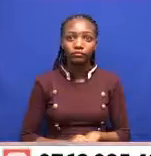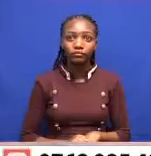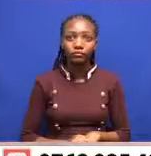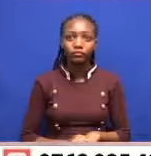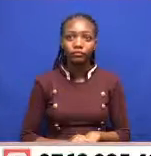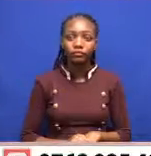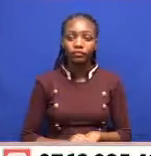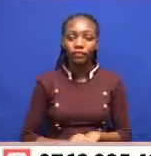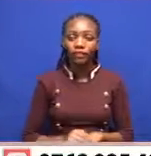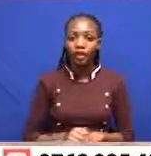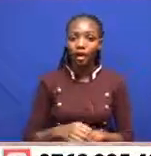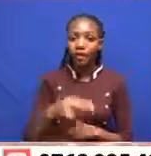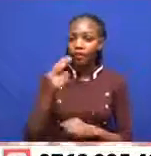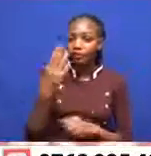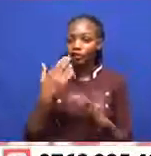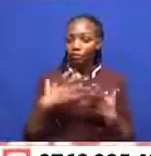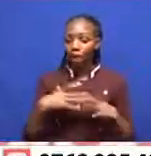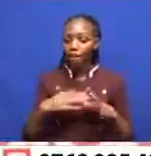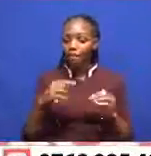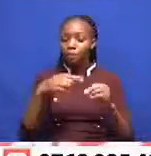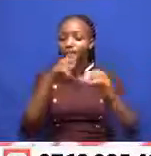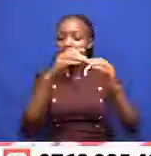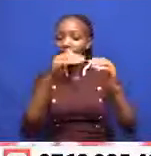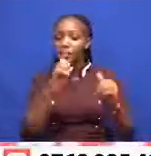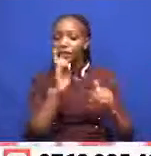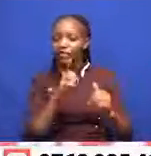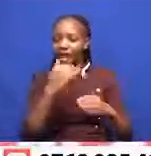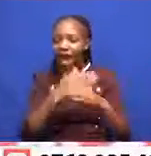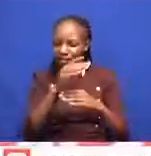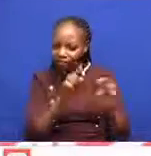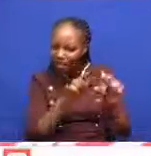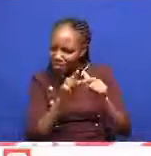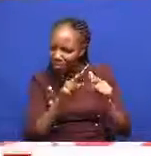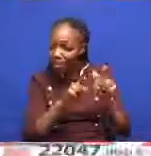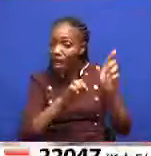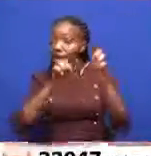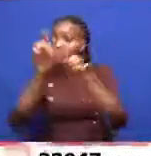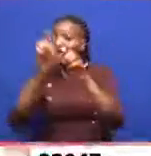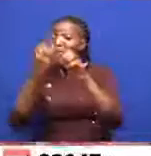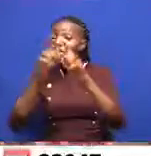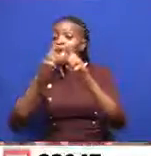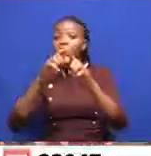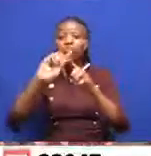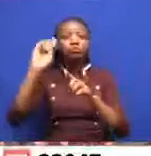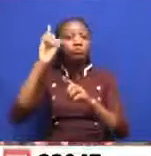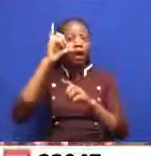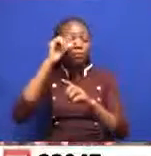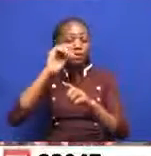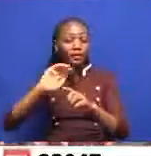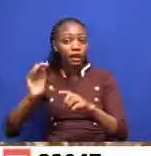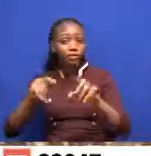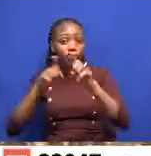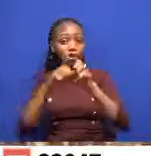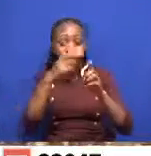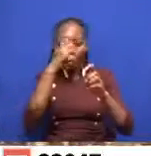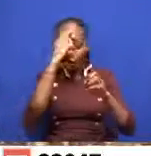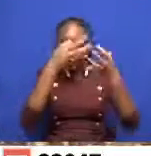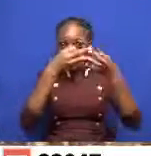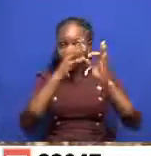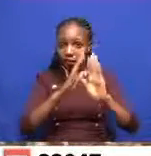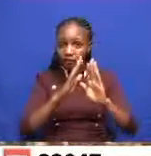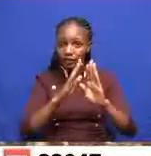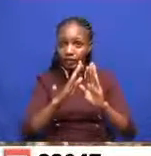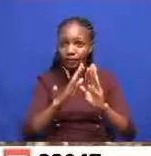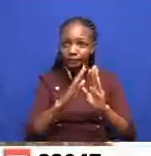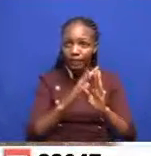The 24 were quarantined after being suspected that they had traveled from Mombasa County. Police officers in Makueni County